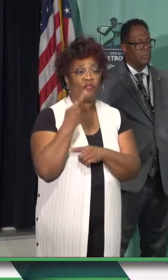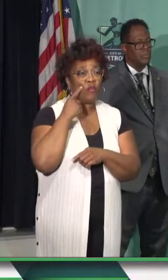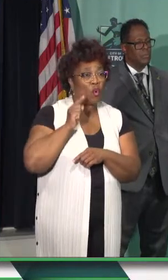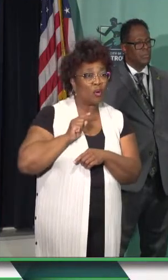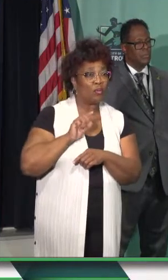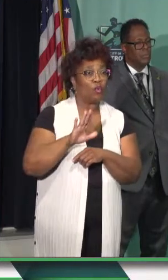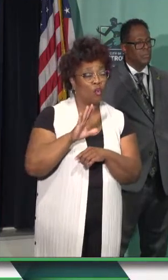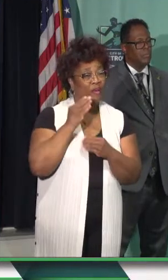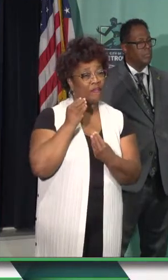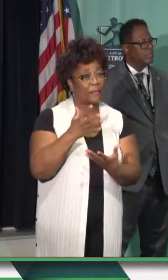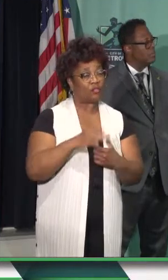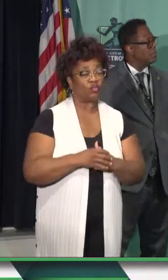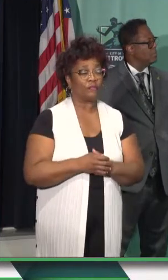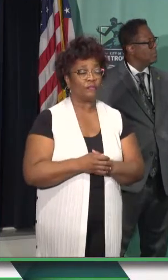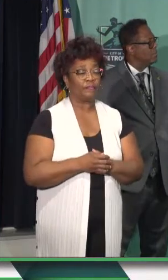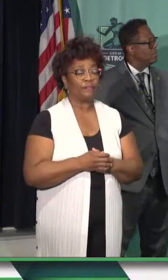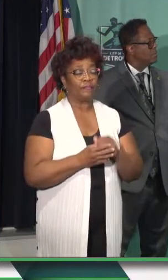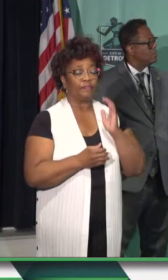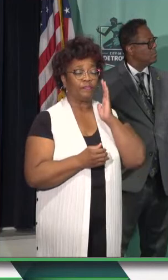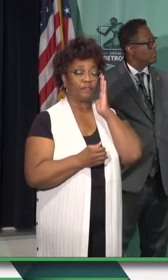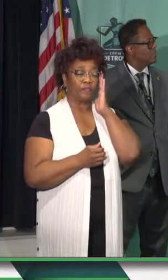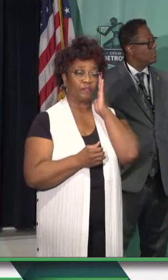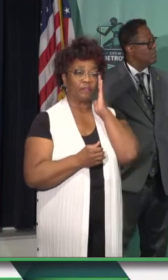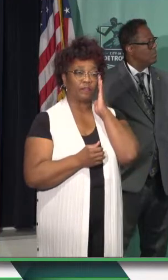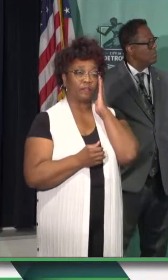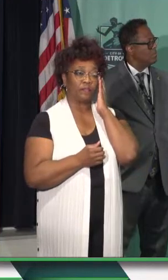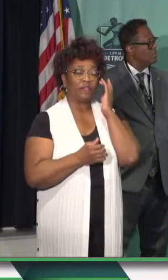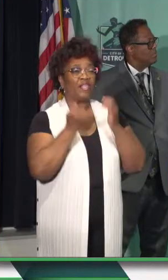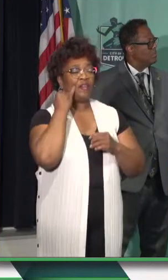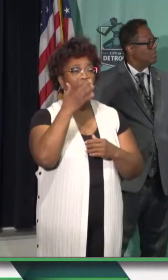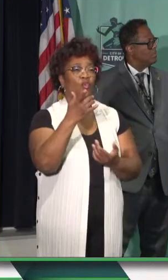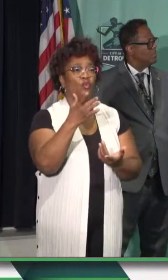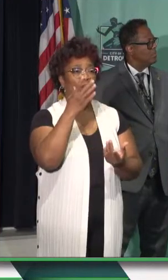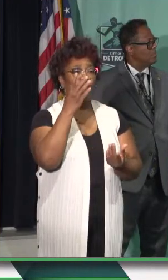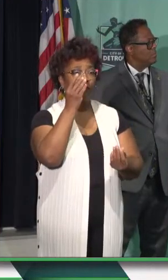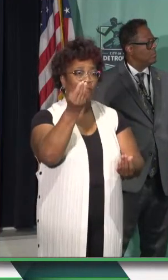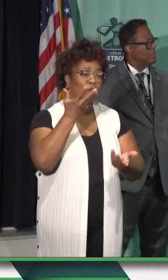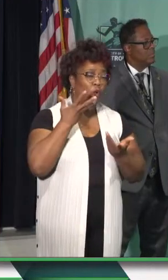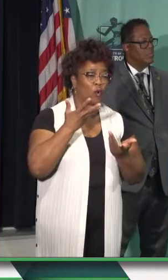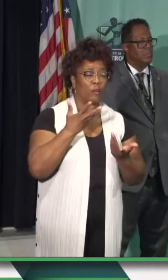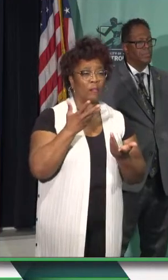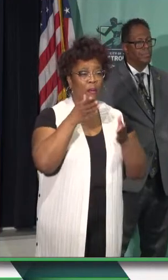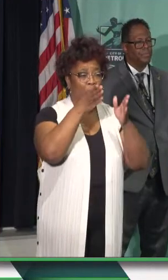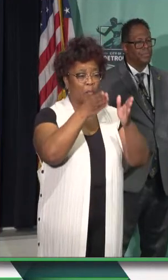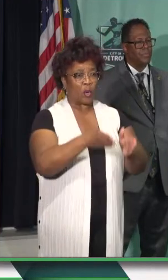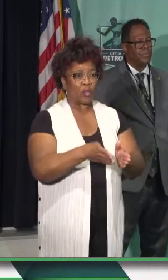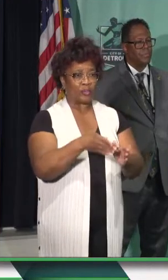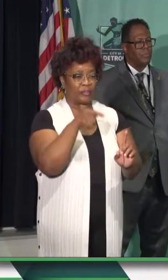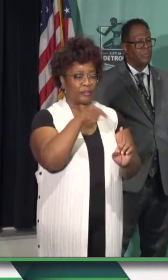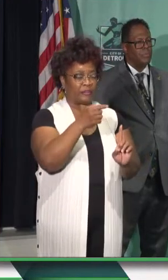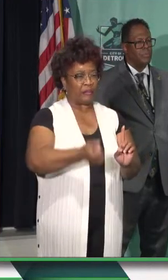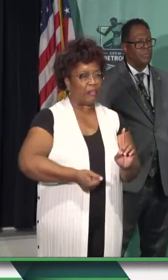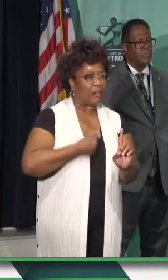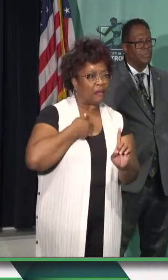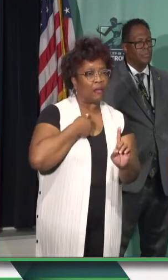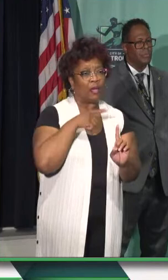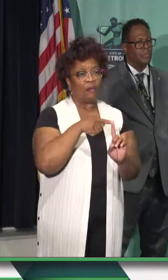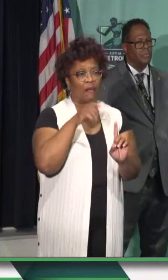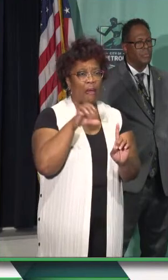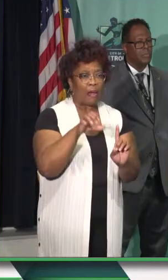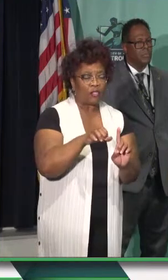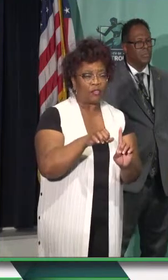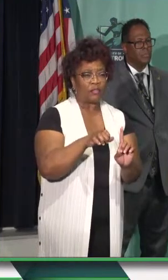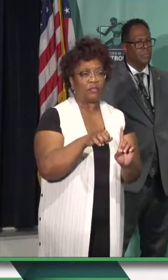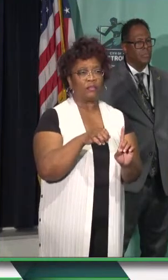give information with regard to the individual, where they live, any personal information about that particular individual, and the case moves